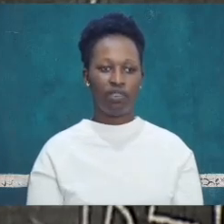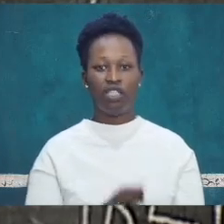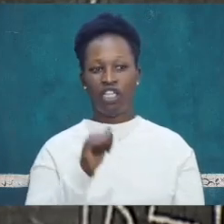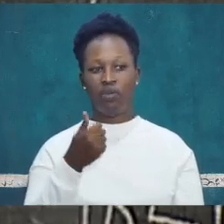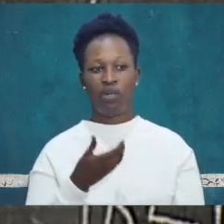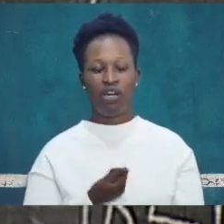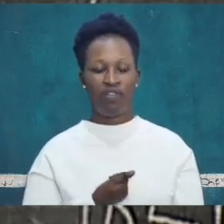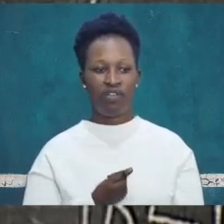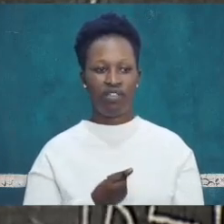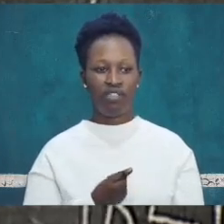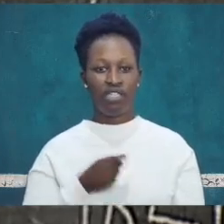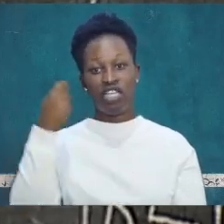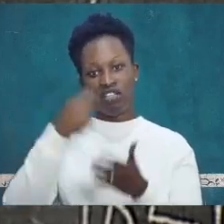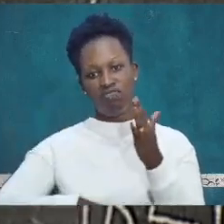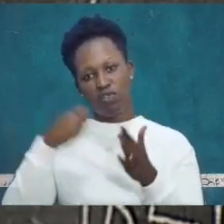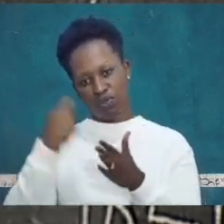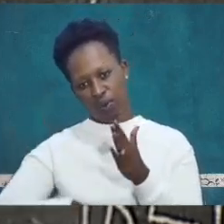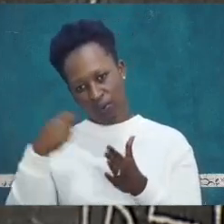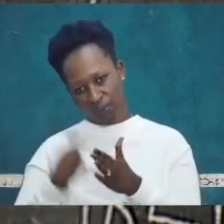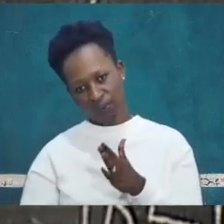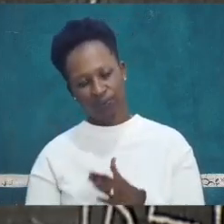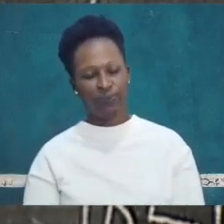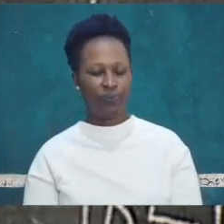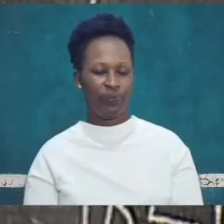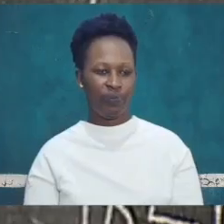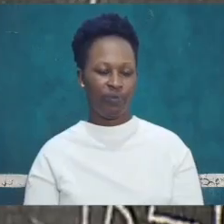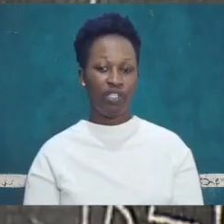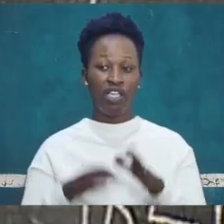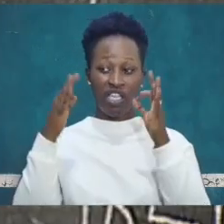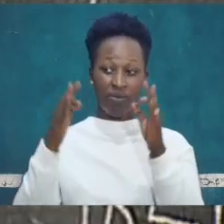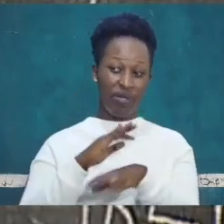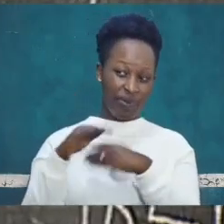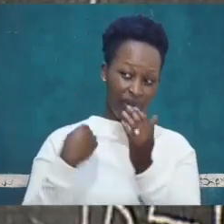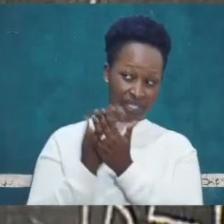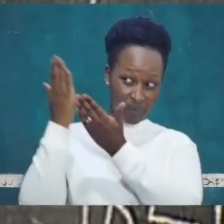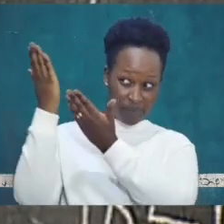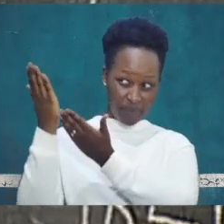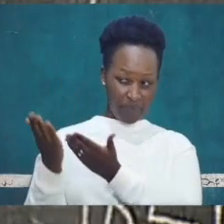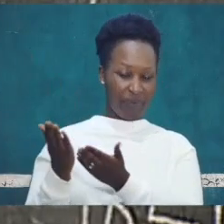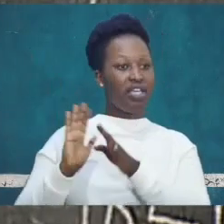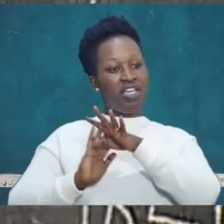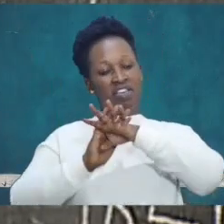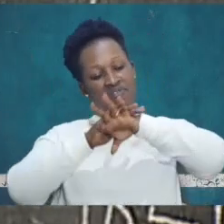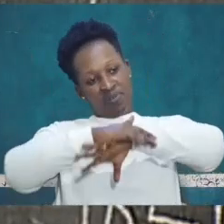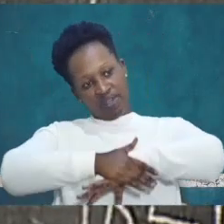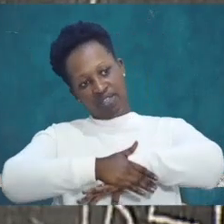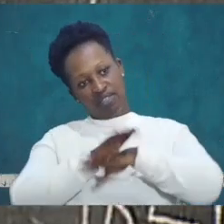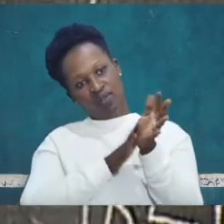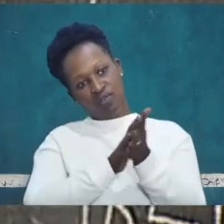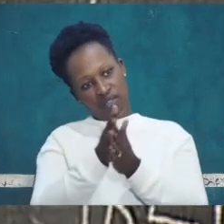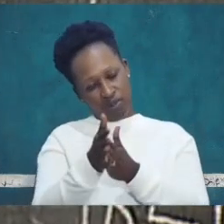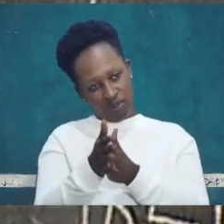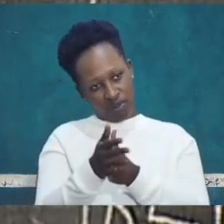have what we call even taxes. All these factors influence consumption.